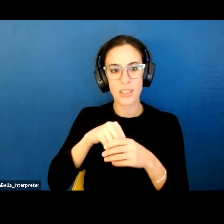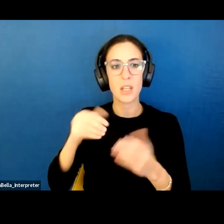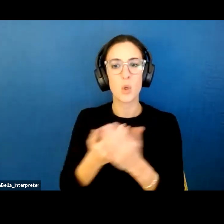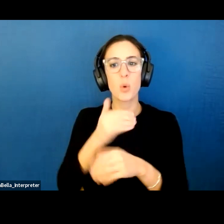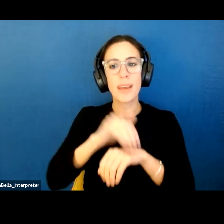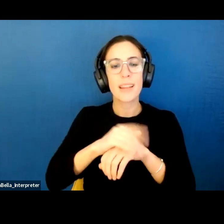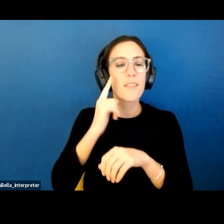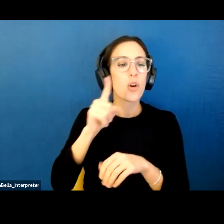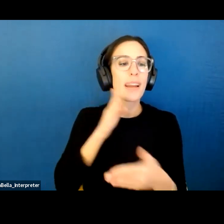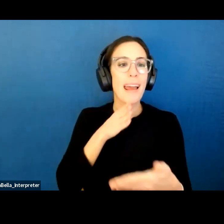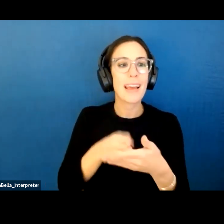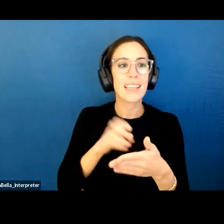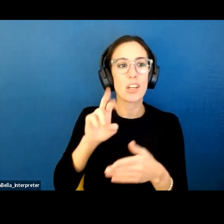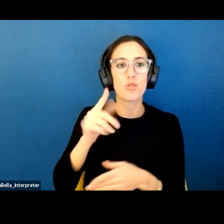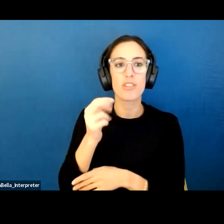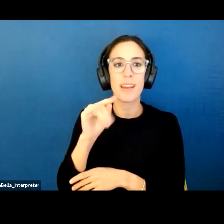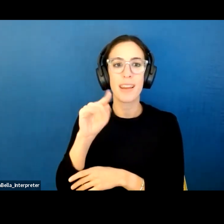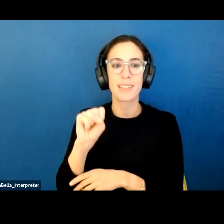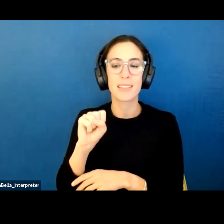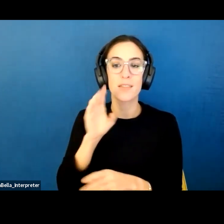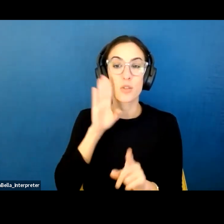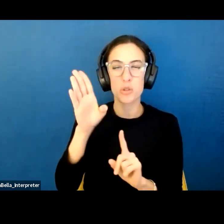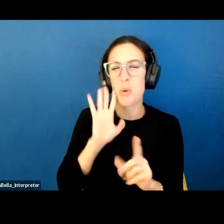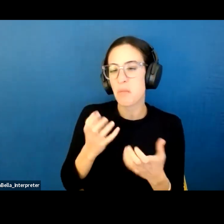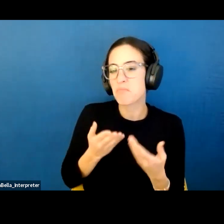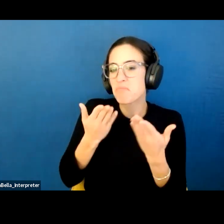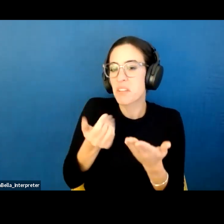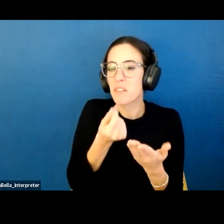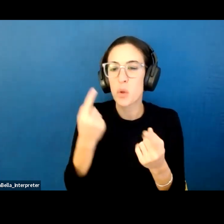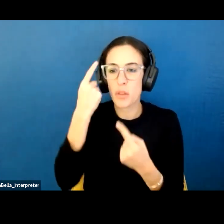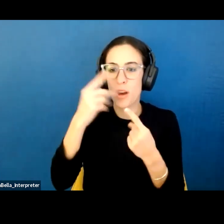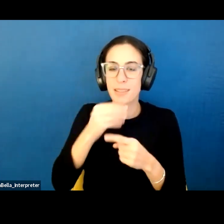like to offer just a few thoughts and invite continued conversation.